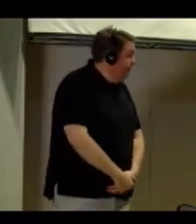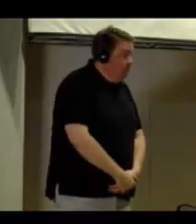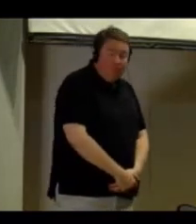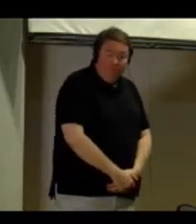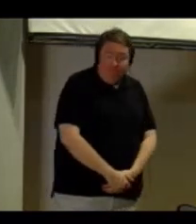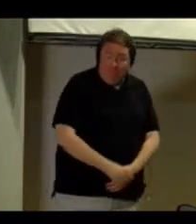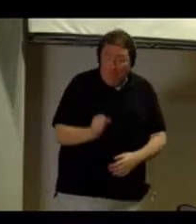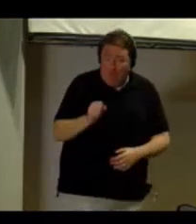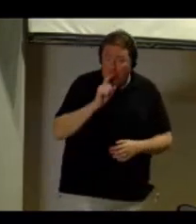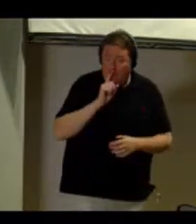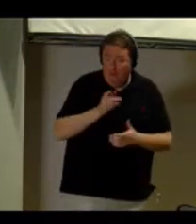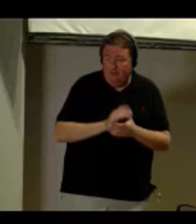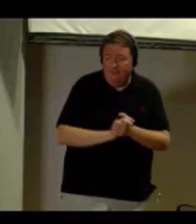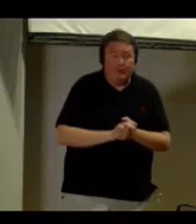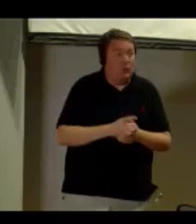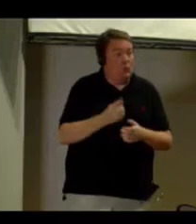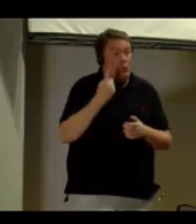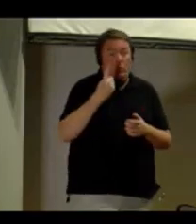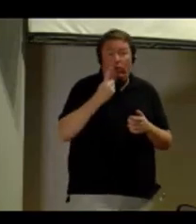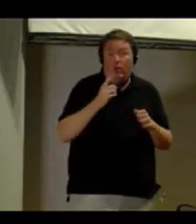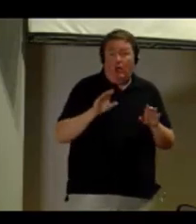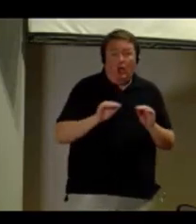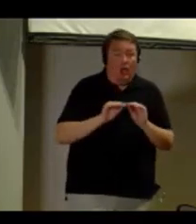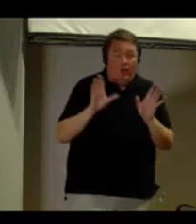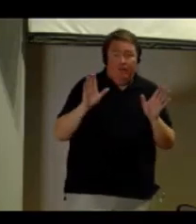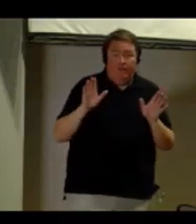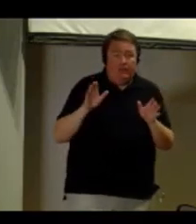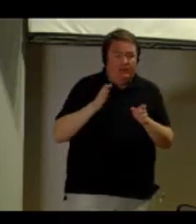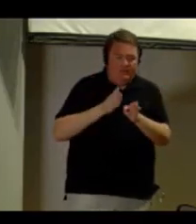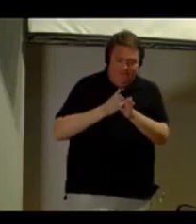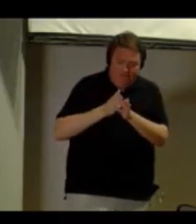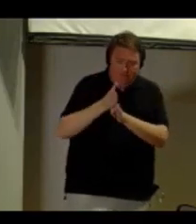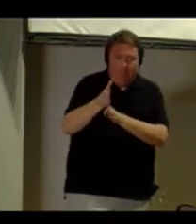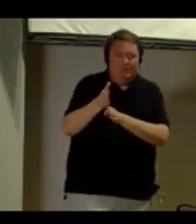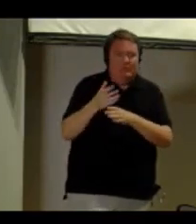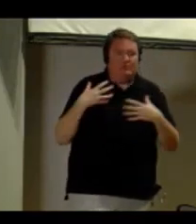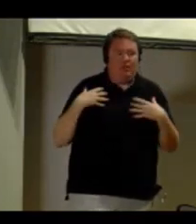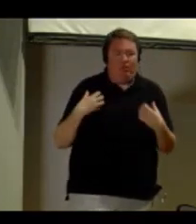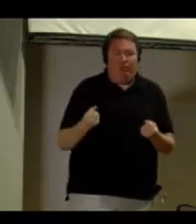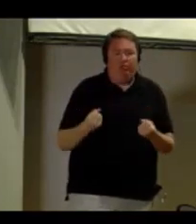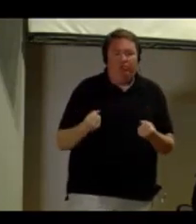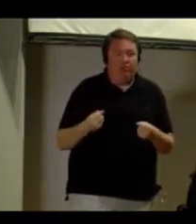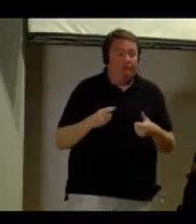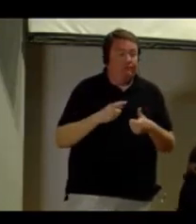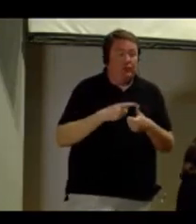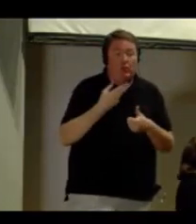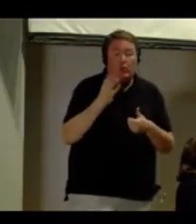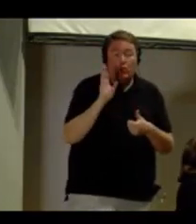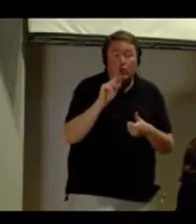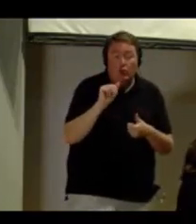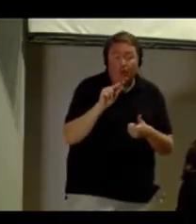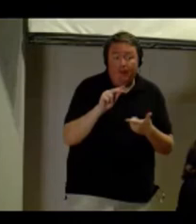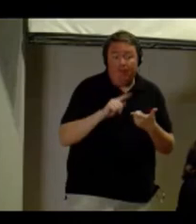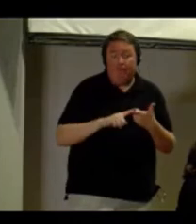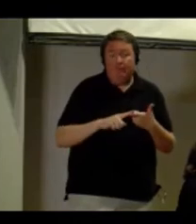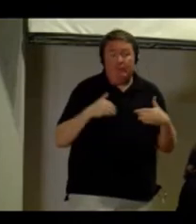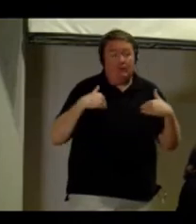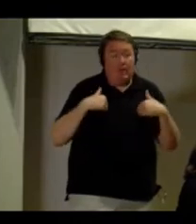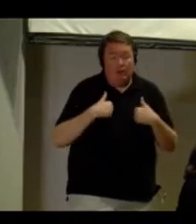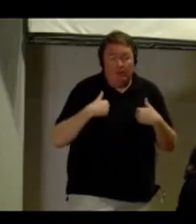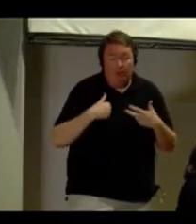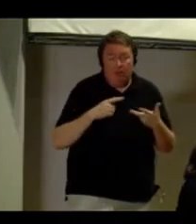Sure. I mean, one of the most obvious areas would be health, human health, livestock health,